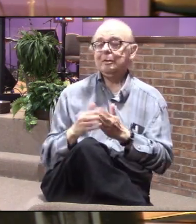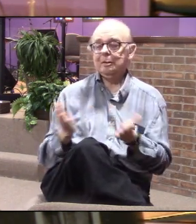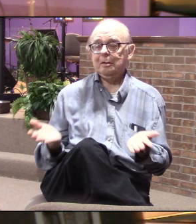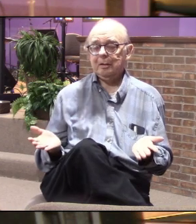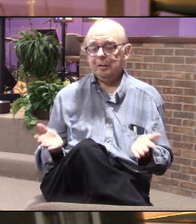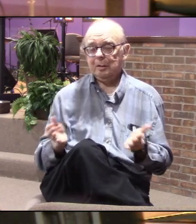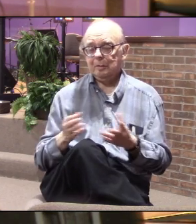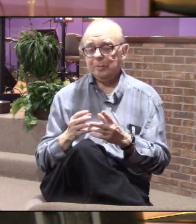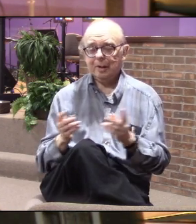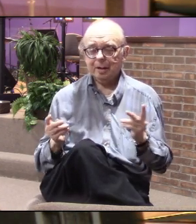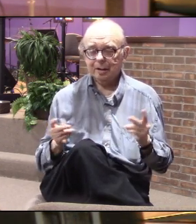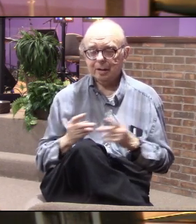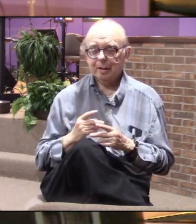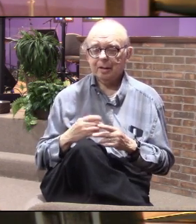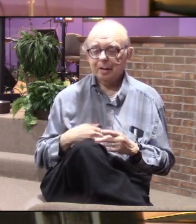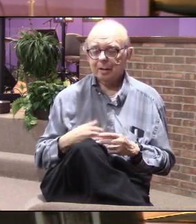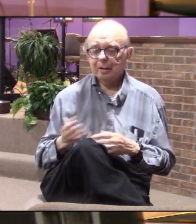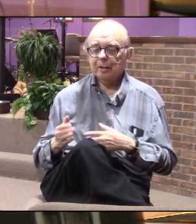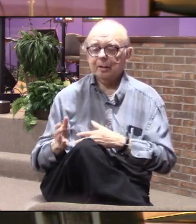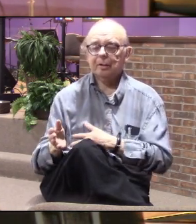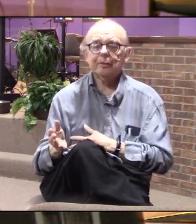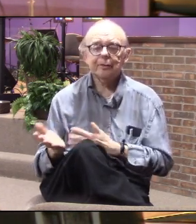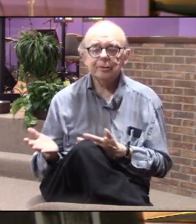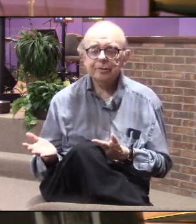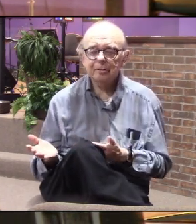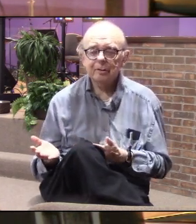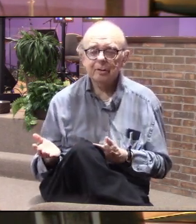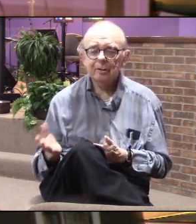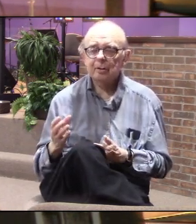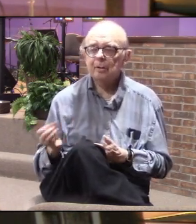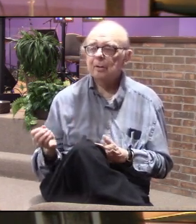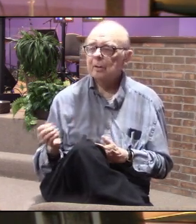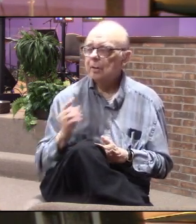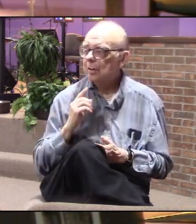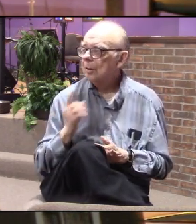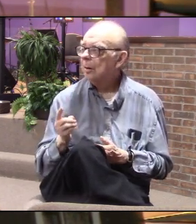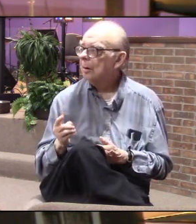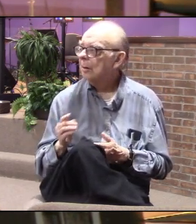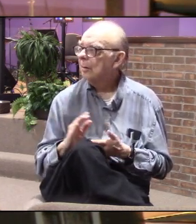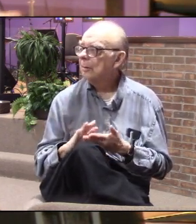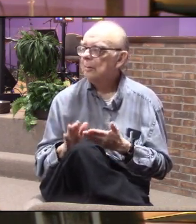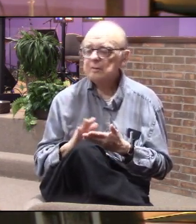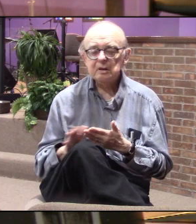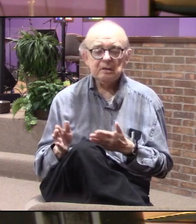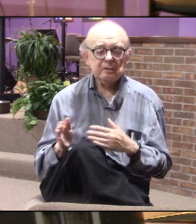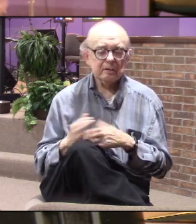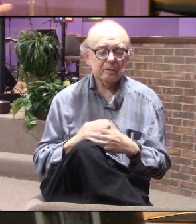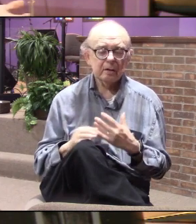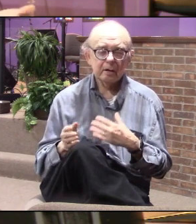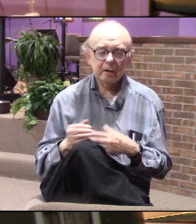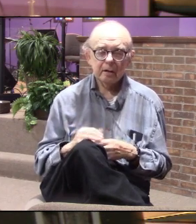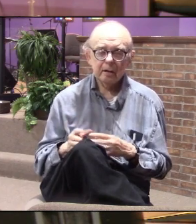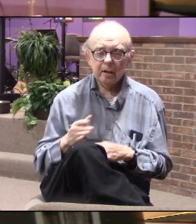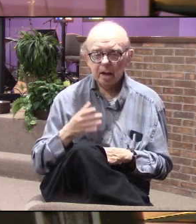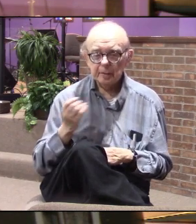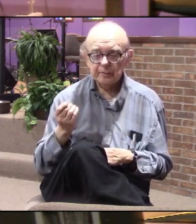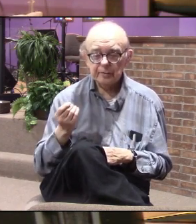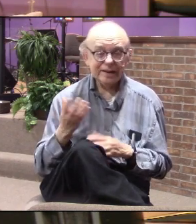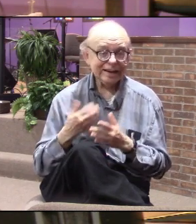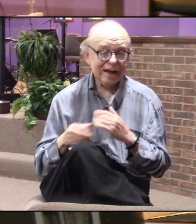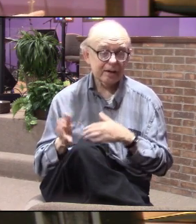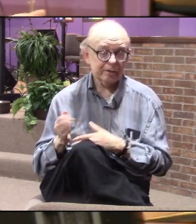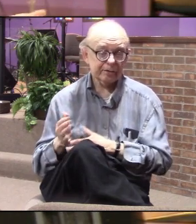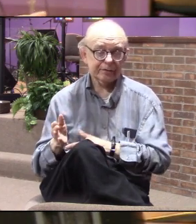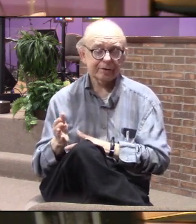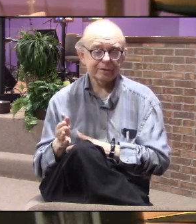this belly of this big old fish. It's really nice and comfortable in here, but I would really like to get out.